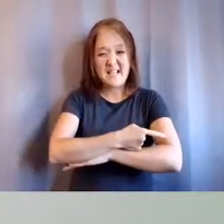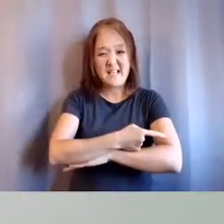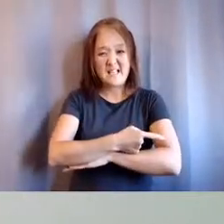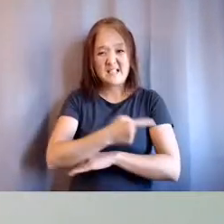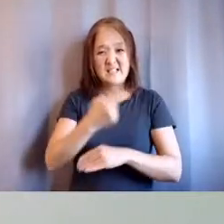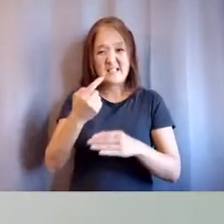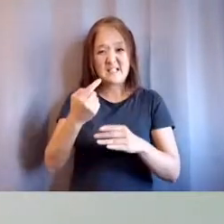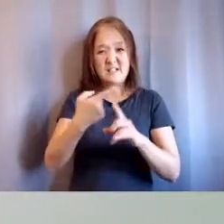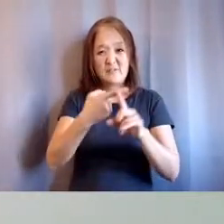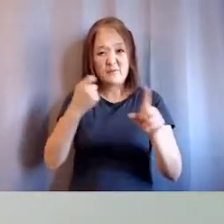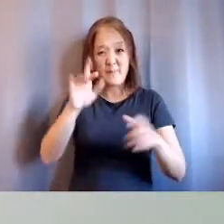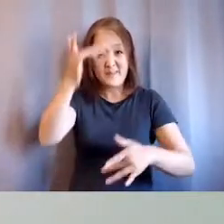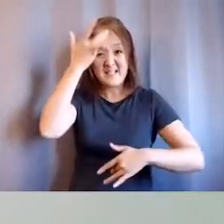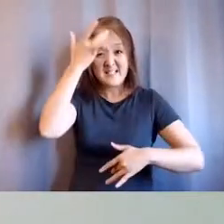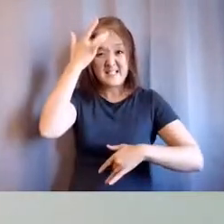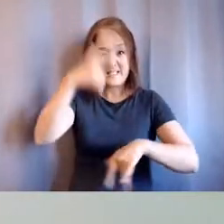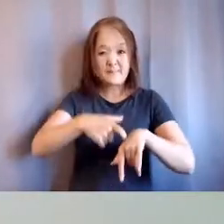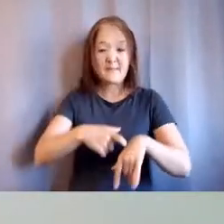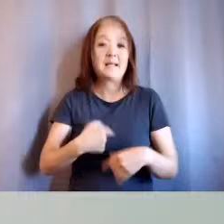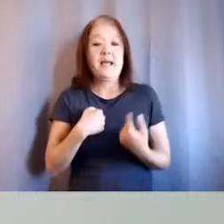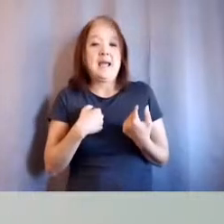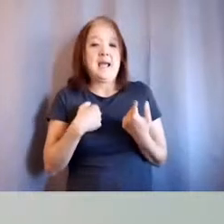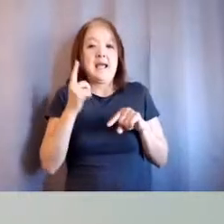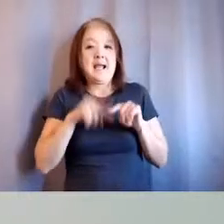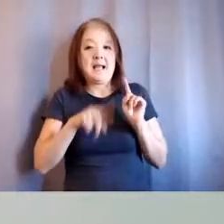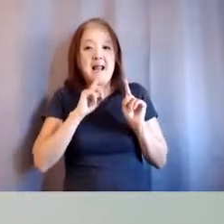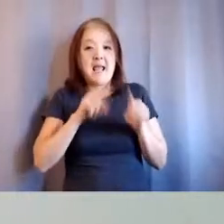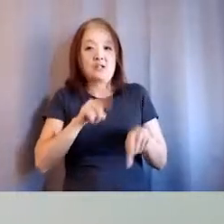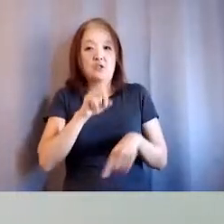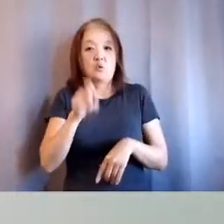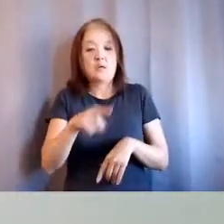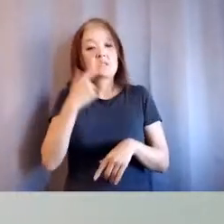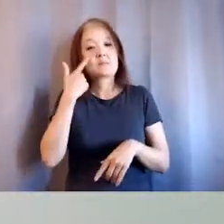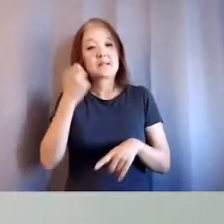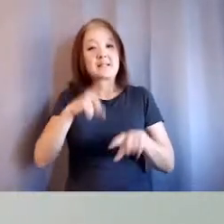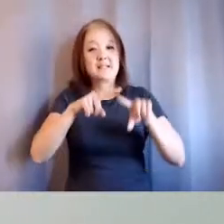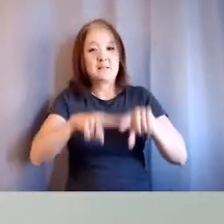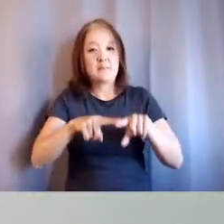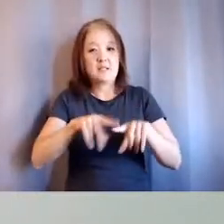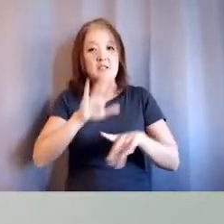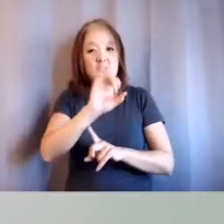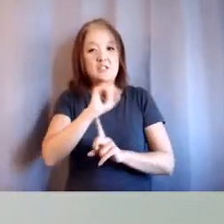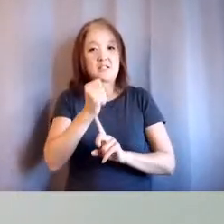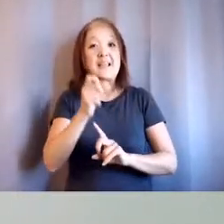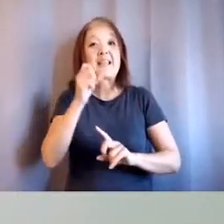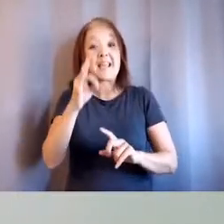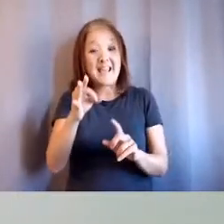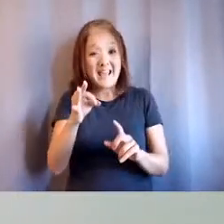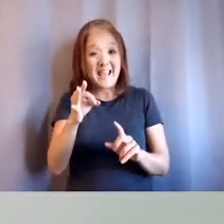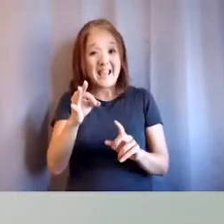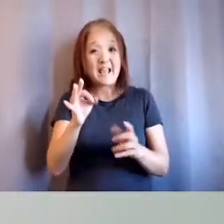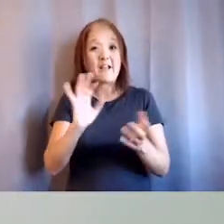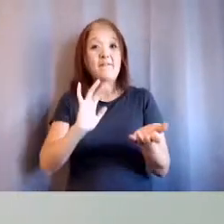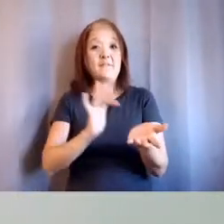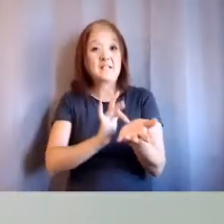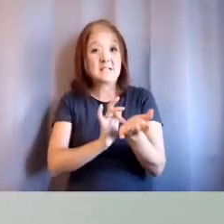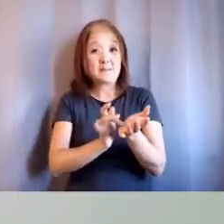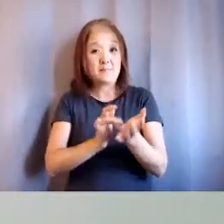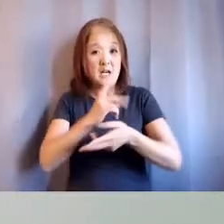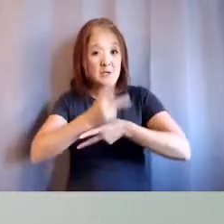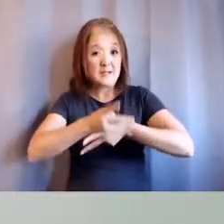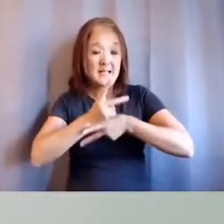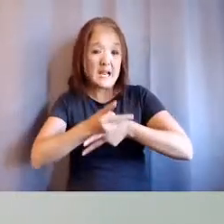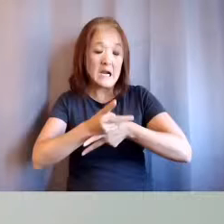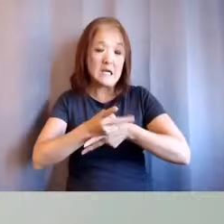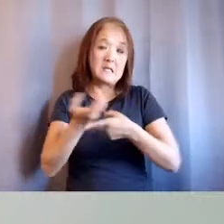So I can't answer that question because it depends on the person's situation. If they are under medical care at that point in time, they could potentially